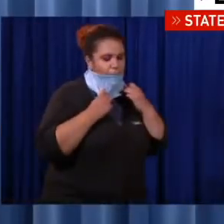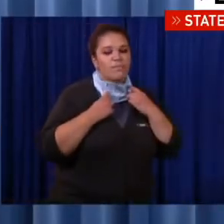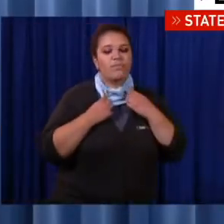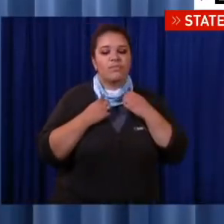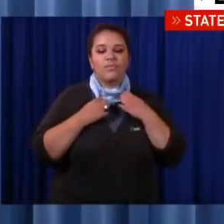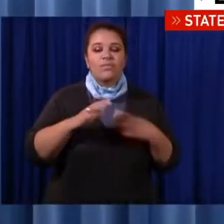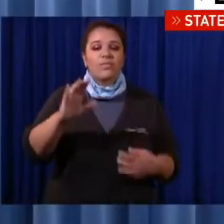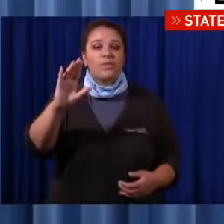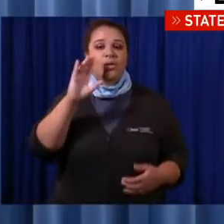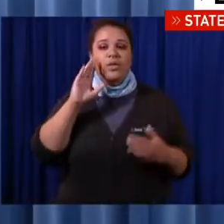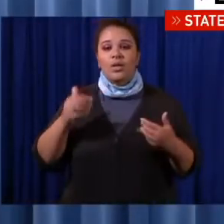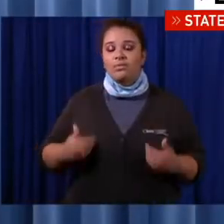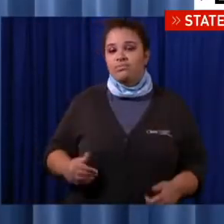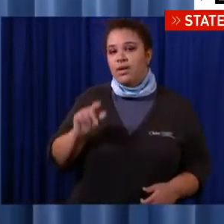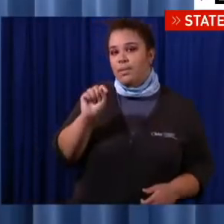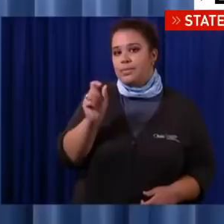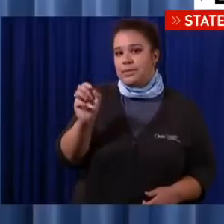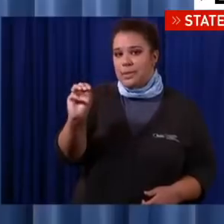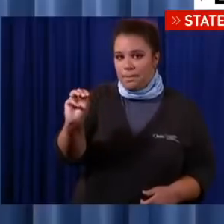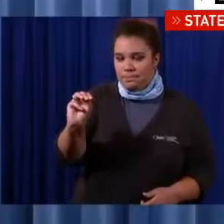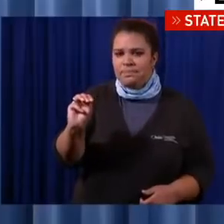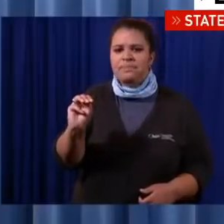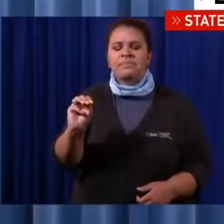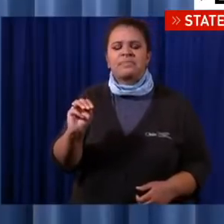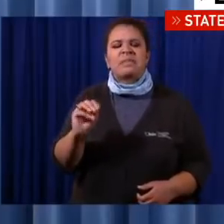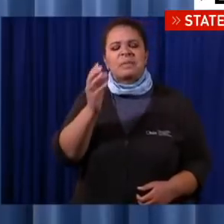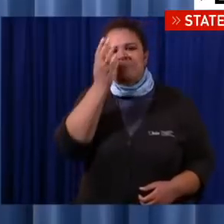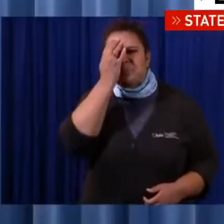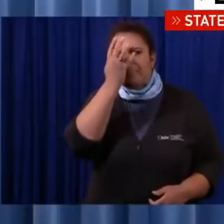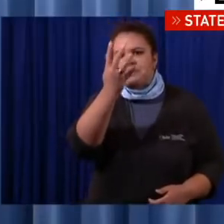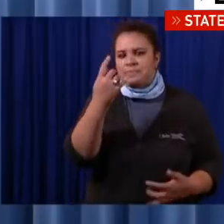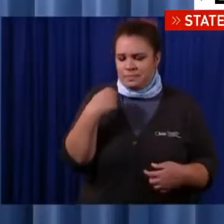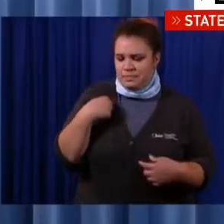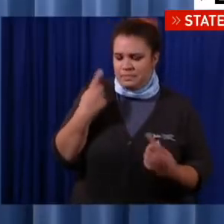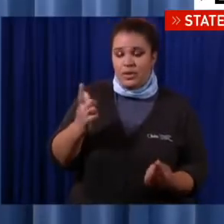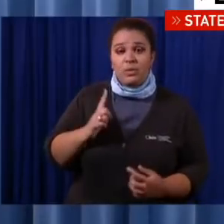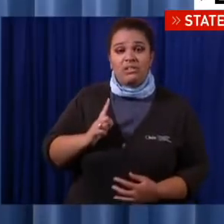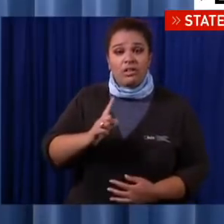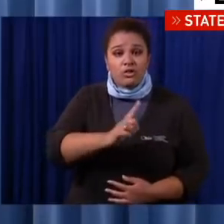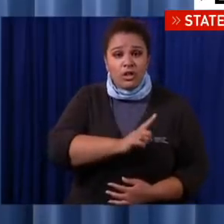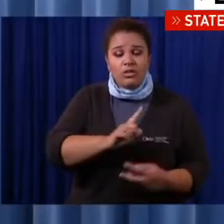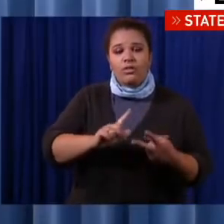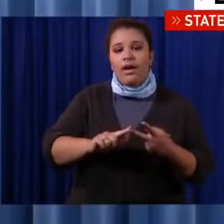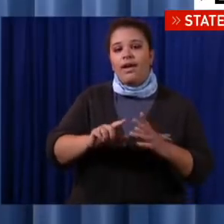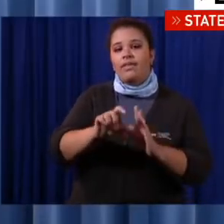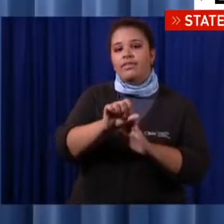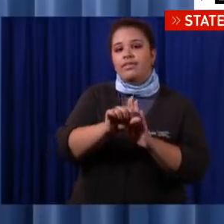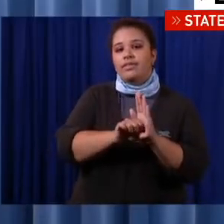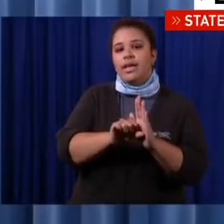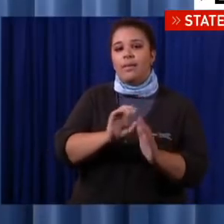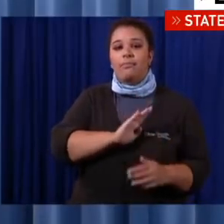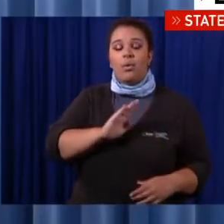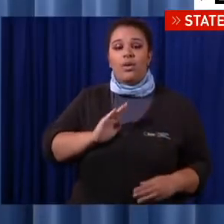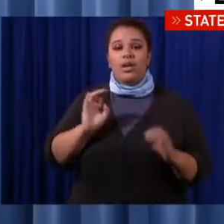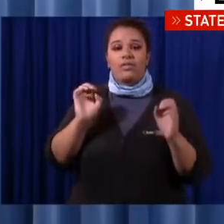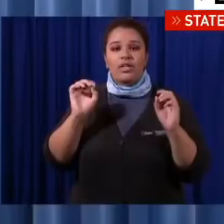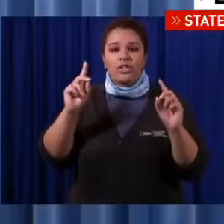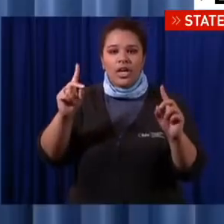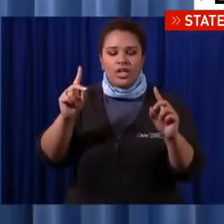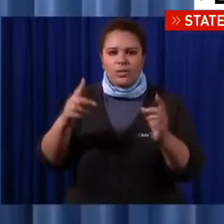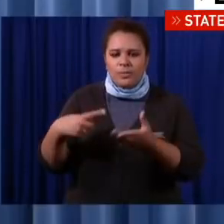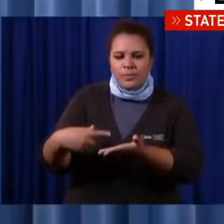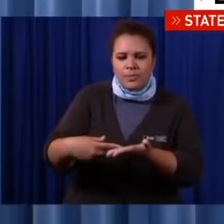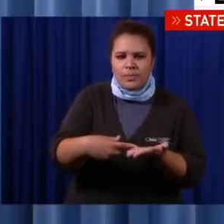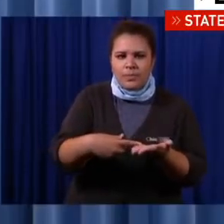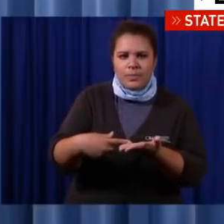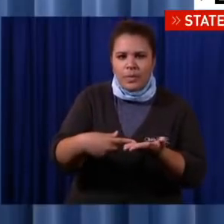Governor Tom Gallick, Gongwer News Service. There's been a lot of discussion in the legislature and at the State Board of Education about the potential for giving local